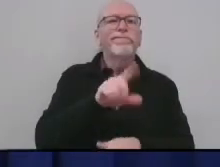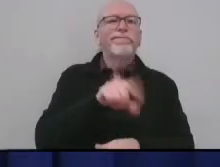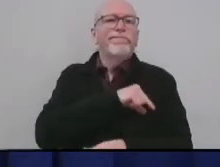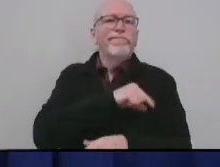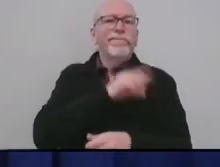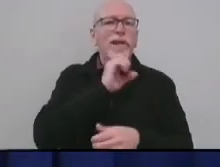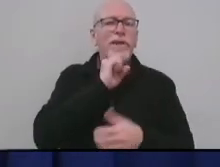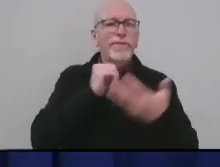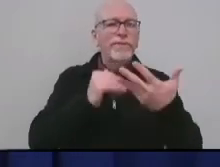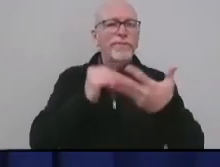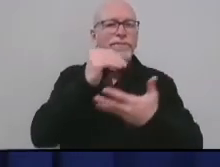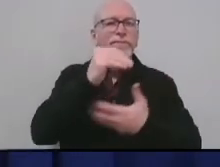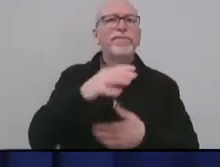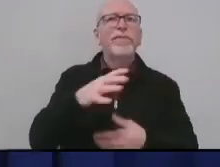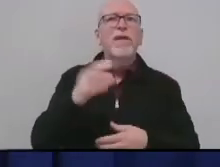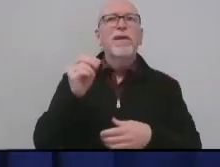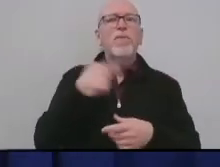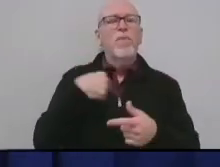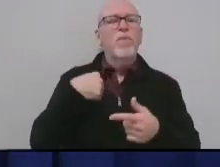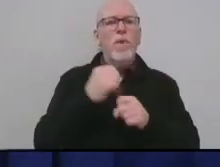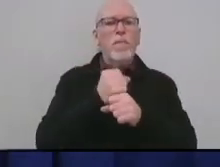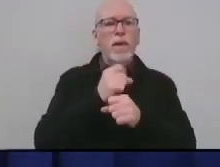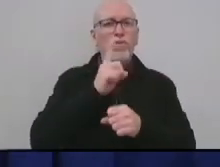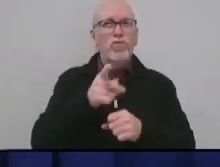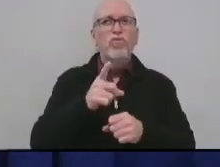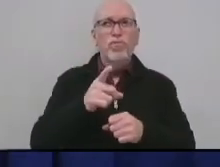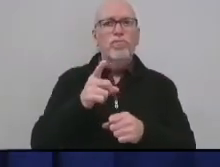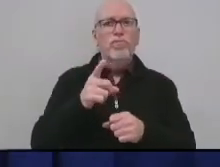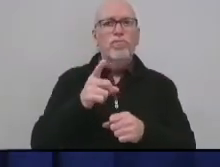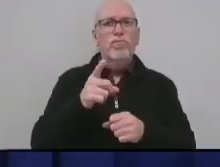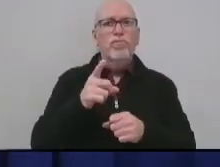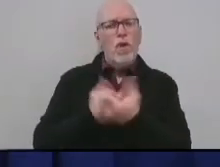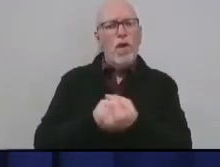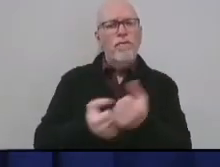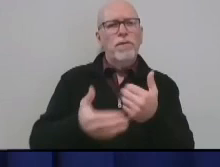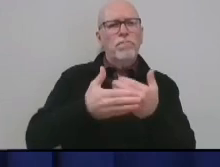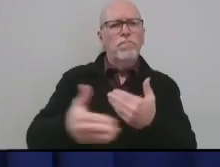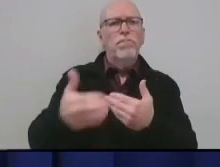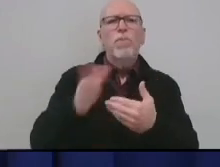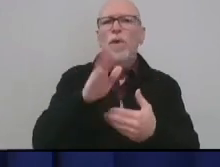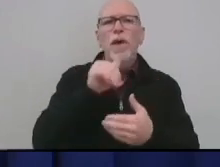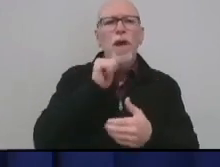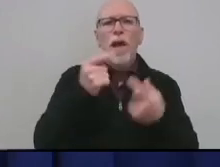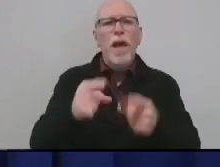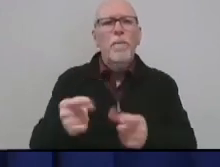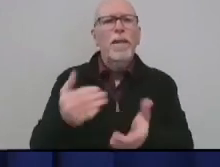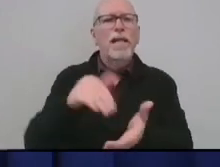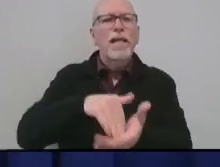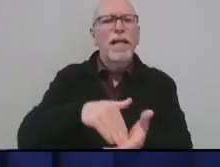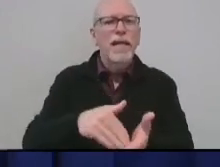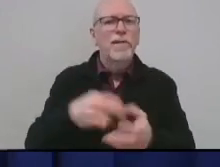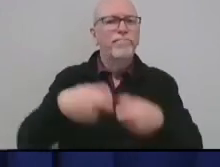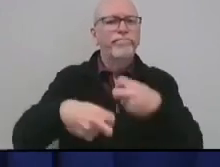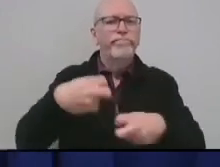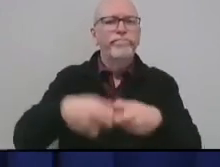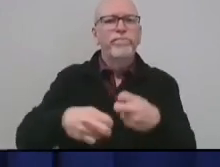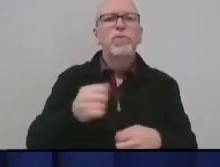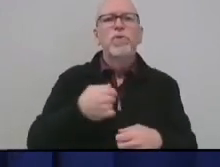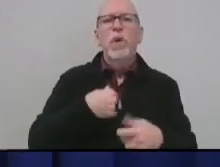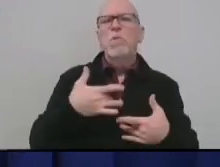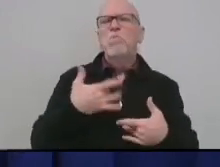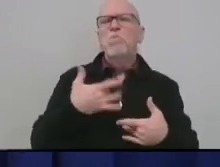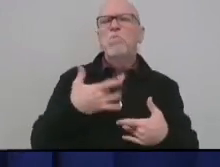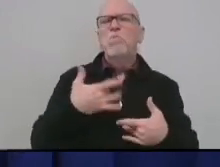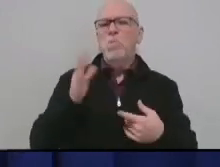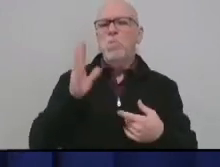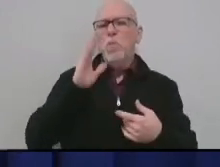us to be able to be reassured that going forward, that's not going to be an issue. So I have no doubt that it won't be long before they'll be back a complete